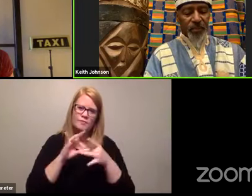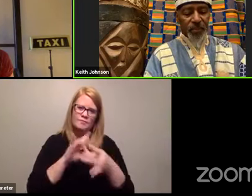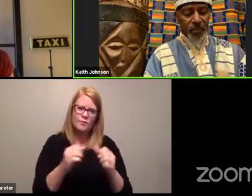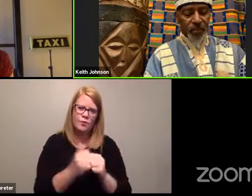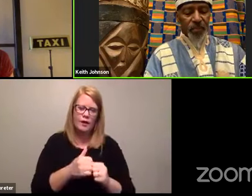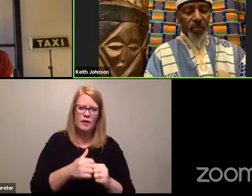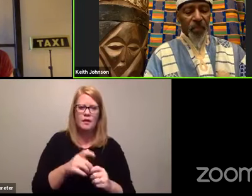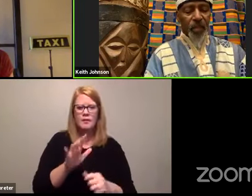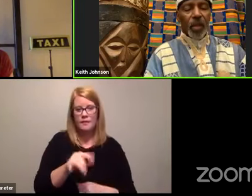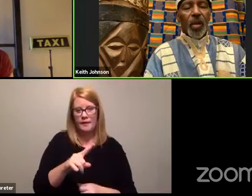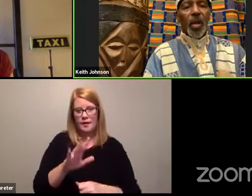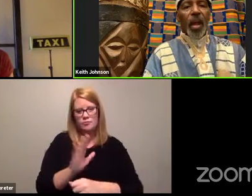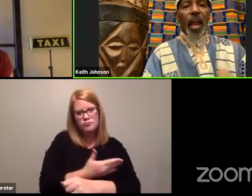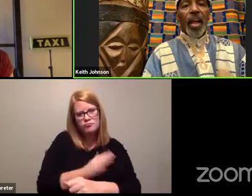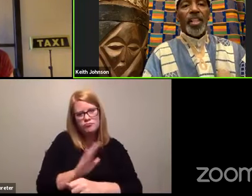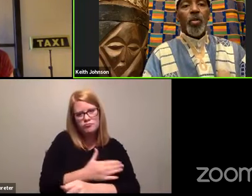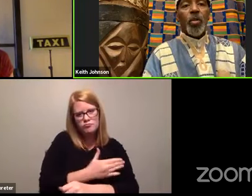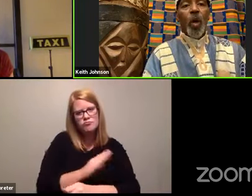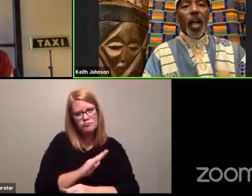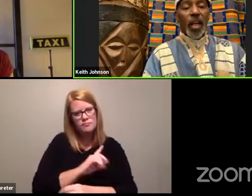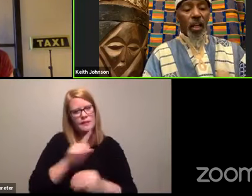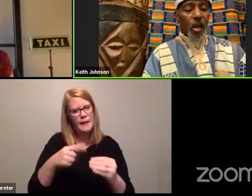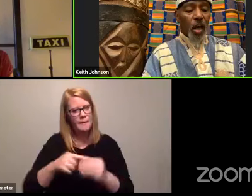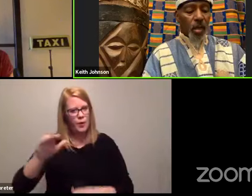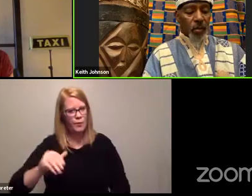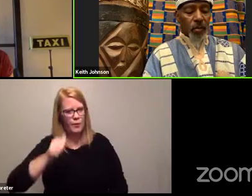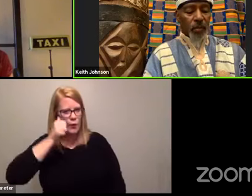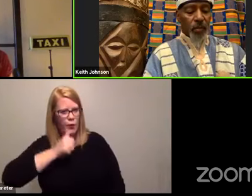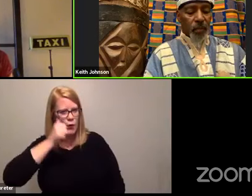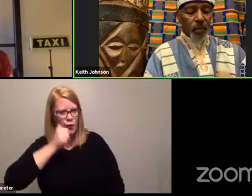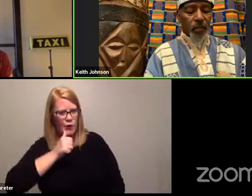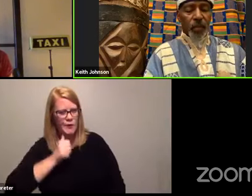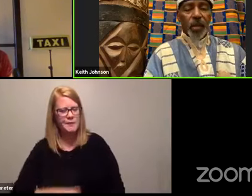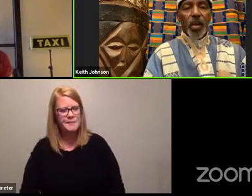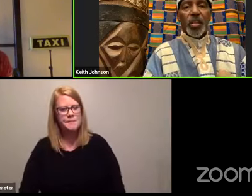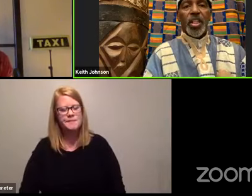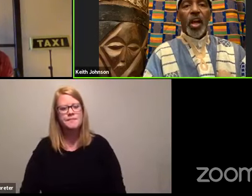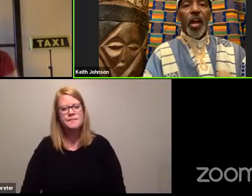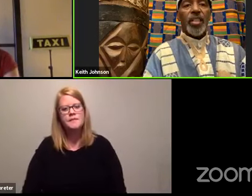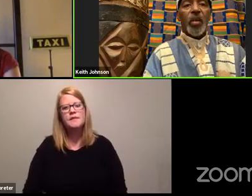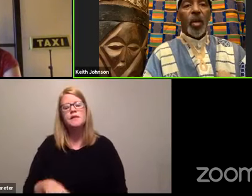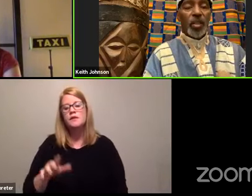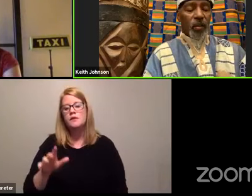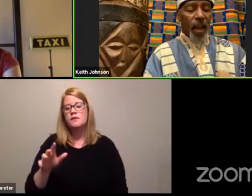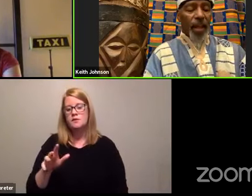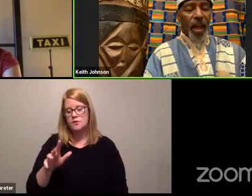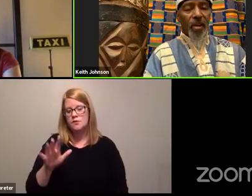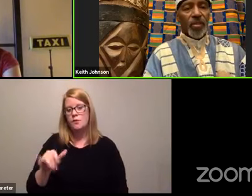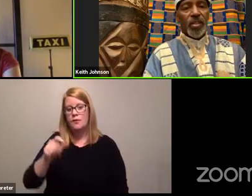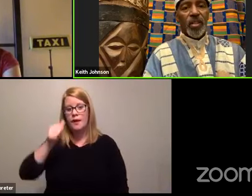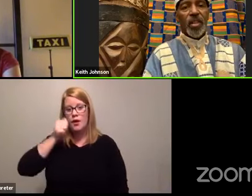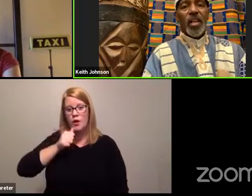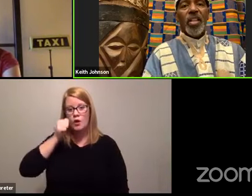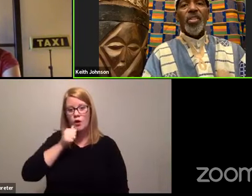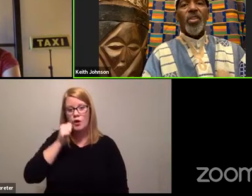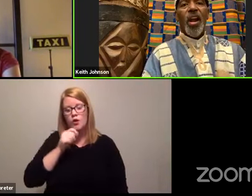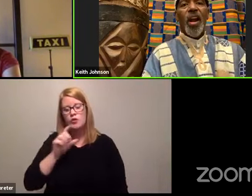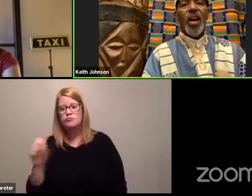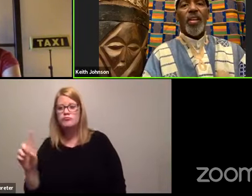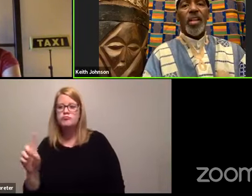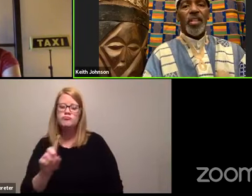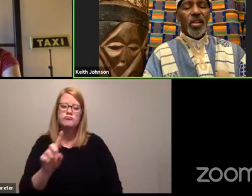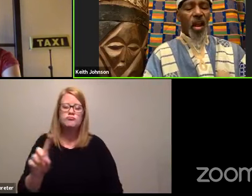yes. As she was walking along, she heard someone cry out,